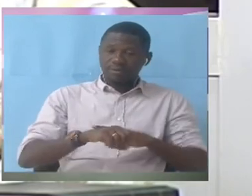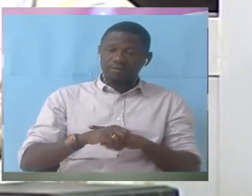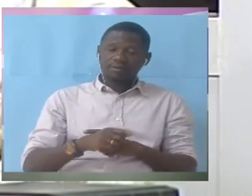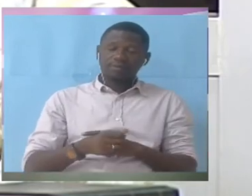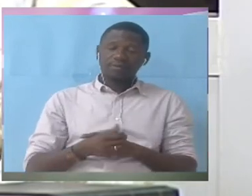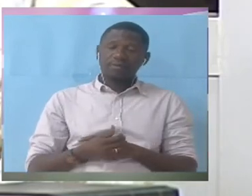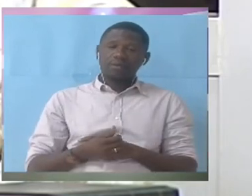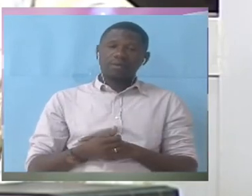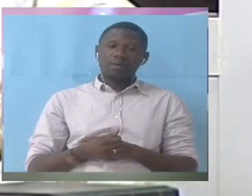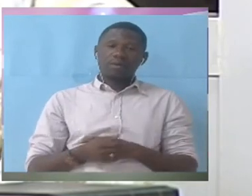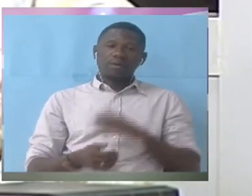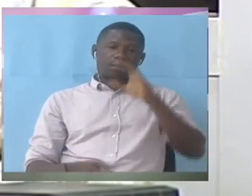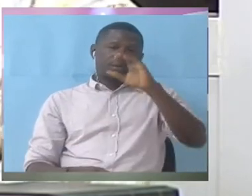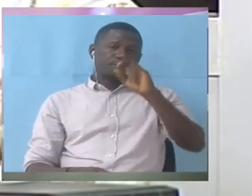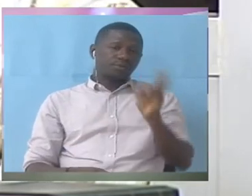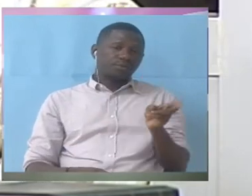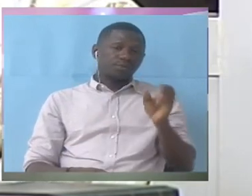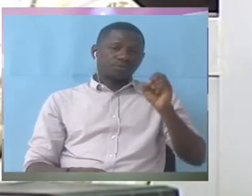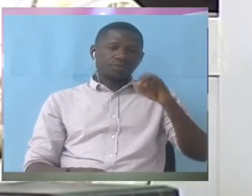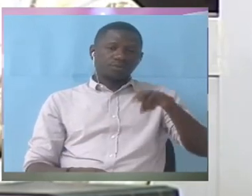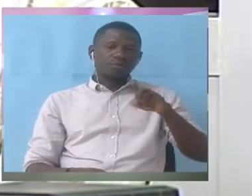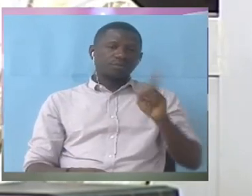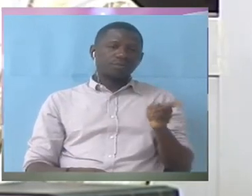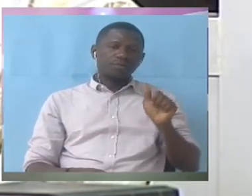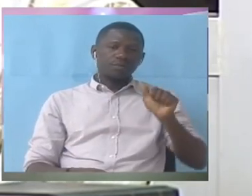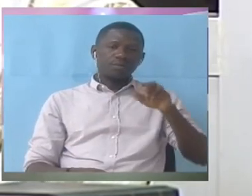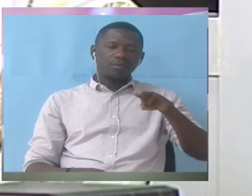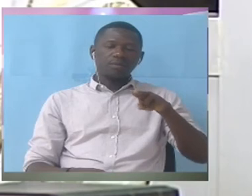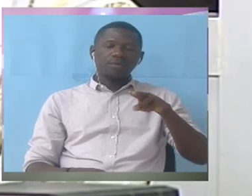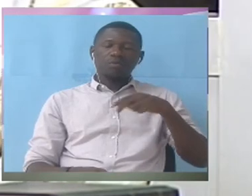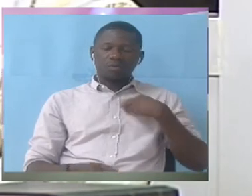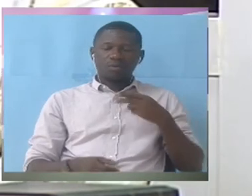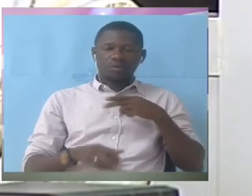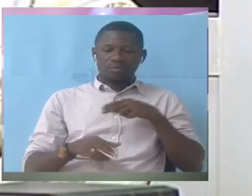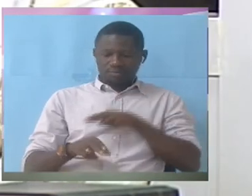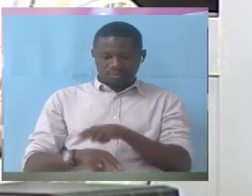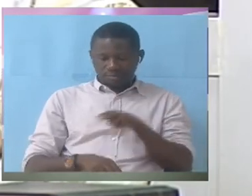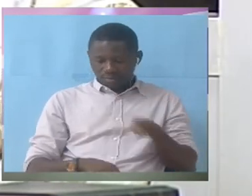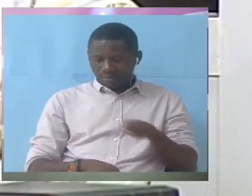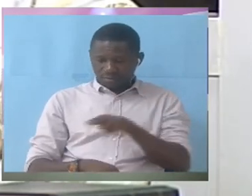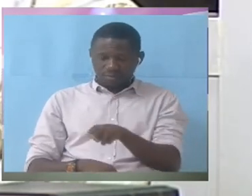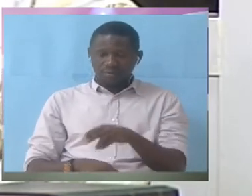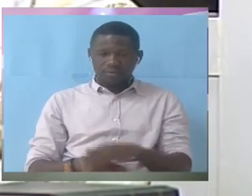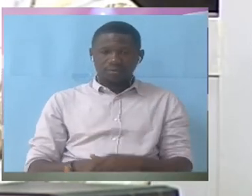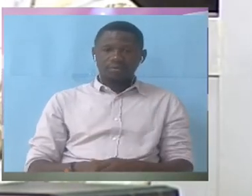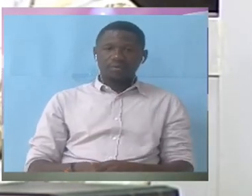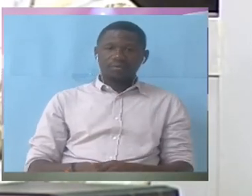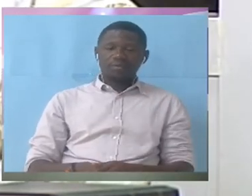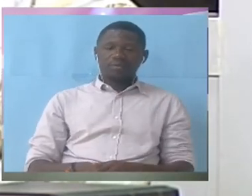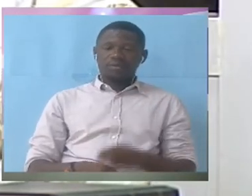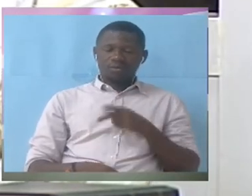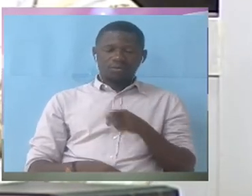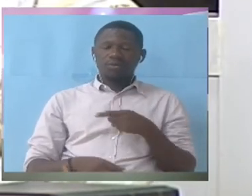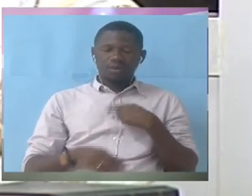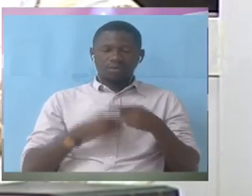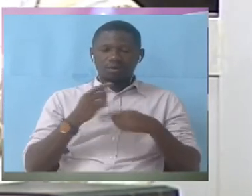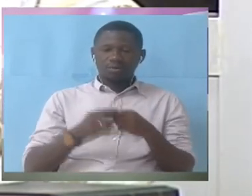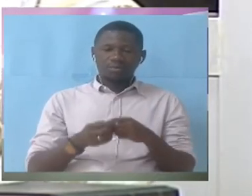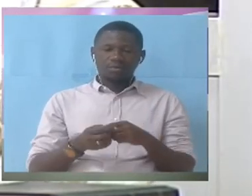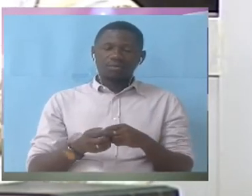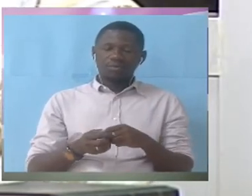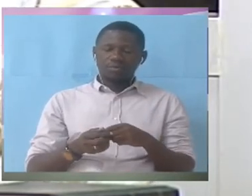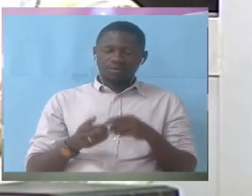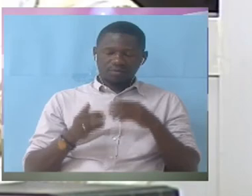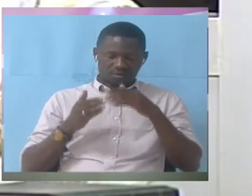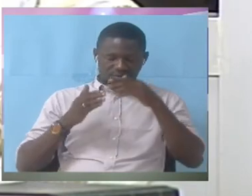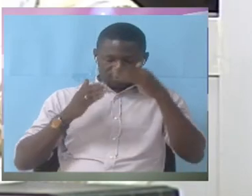Chongan and I were playing draft. Man ma Chongan ñu ngi nekkon di dam ya. And this one was battlefield draft. Ci li nak dafa melni